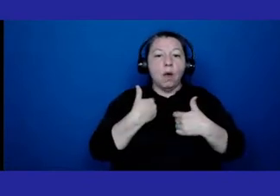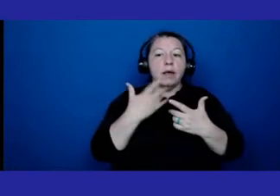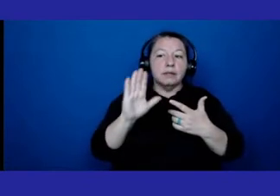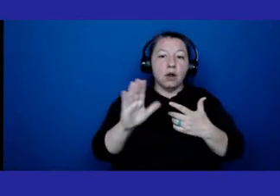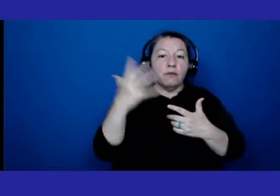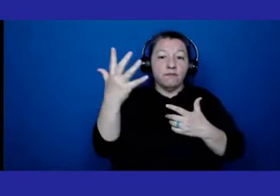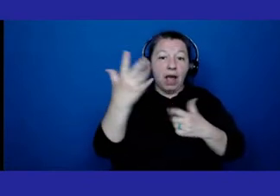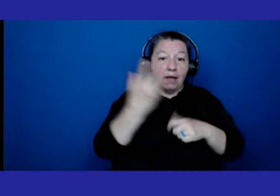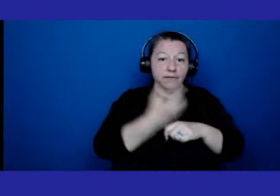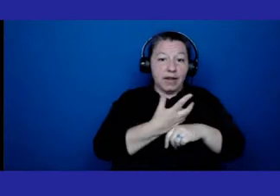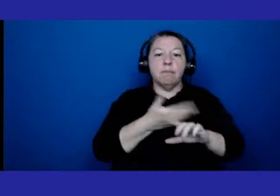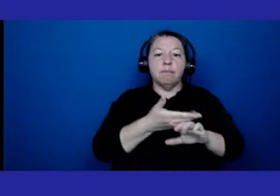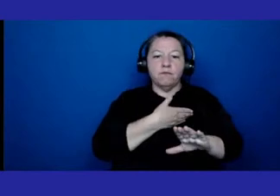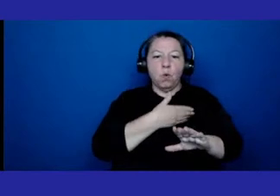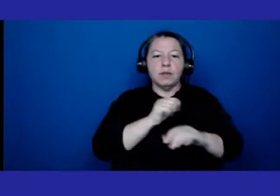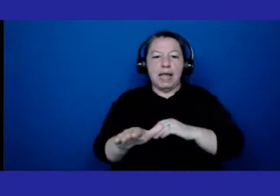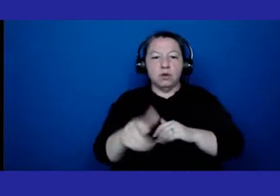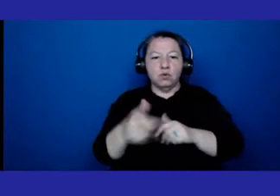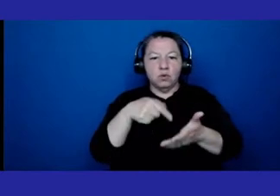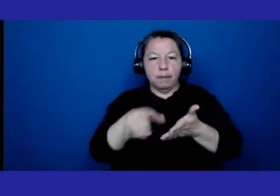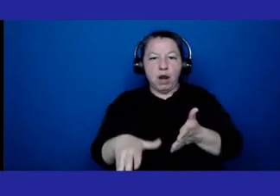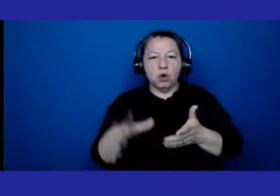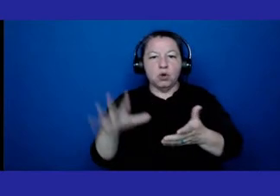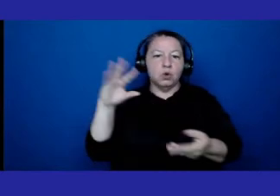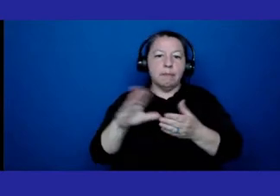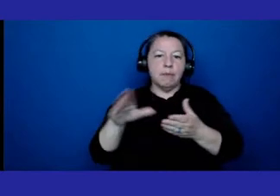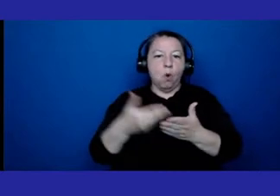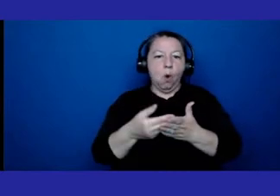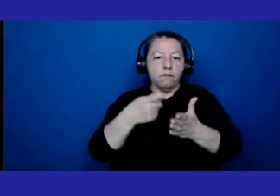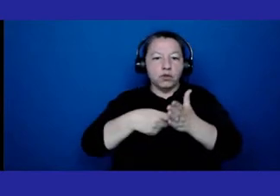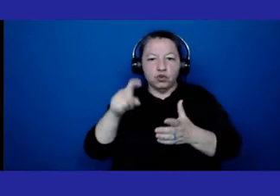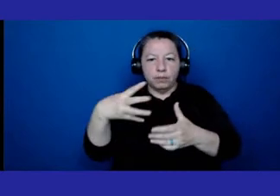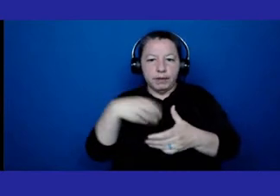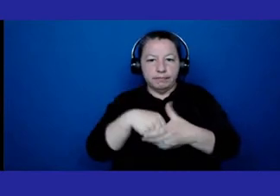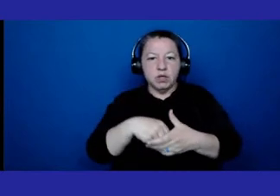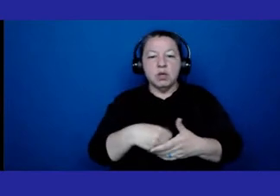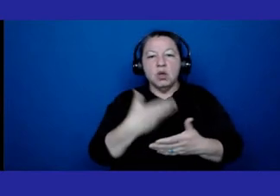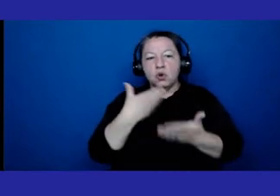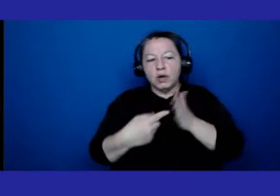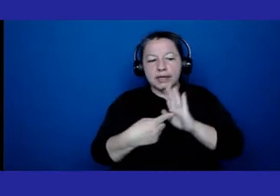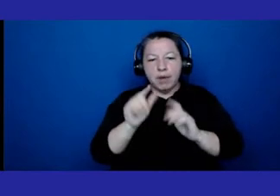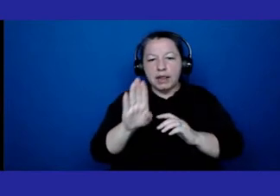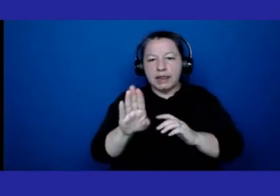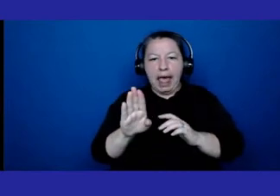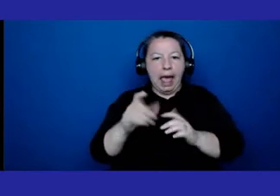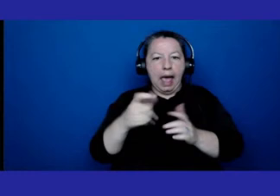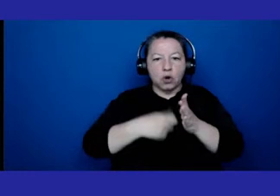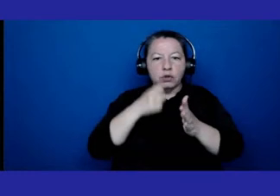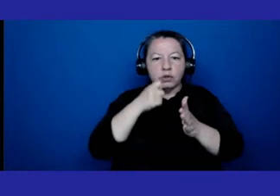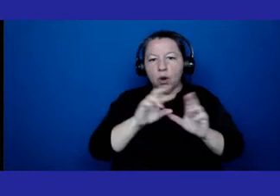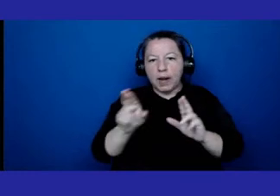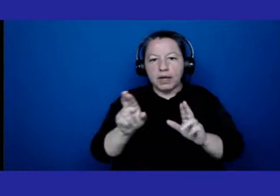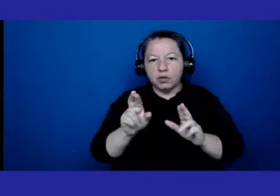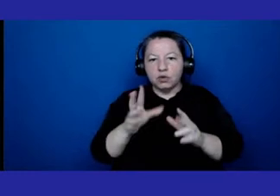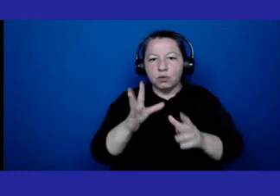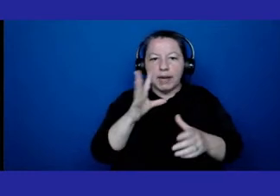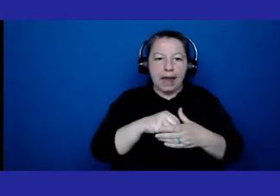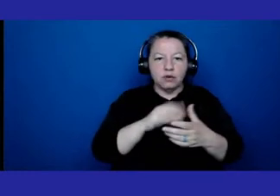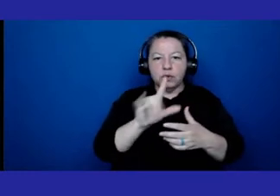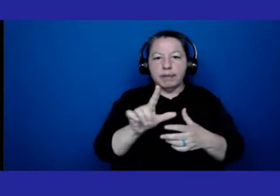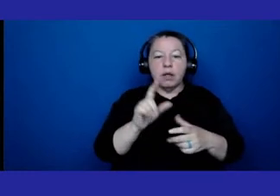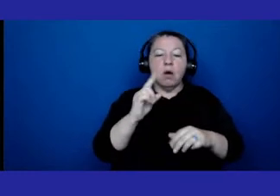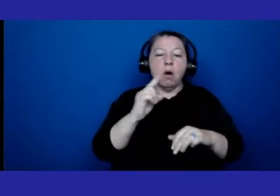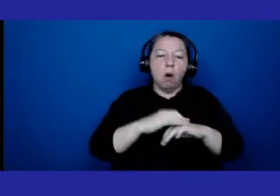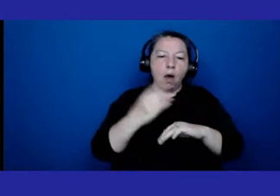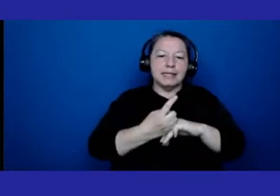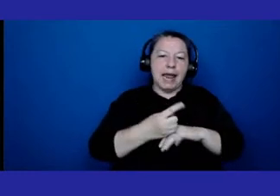to accumulate all of the charges. A good example of that would be lab charges are not ready to be billed at the date of discharge on an outpatient